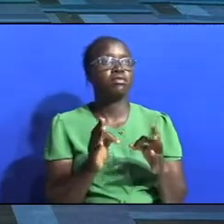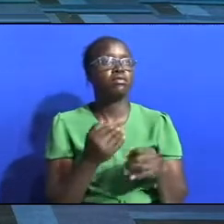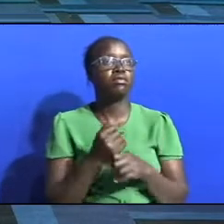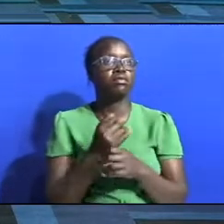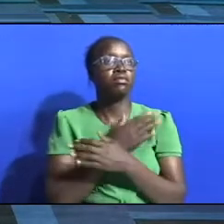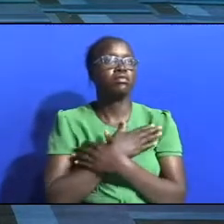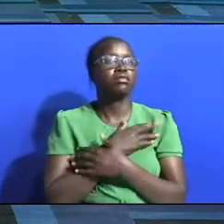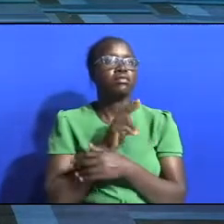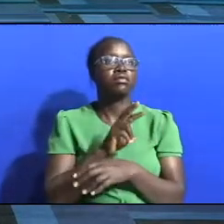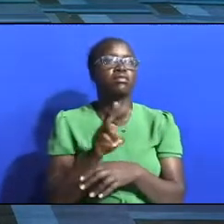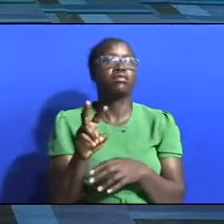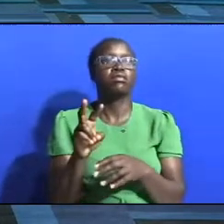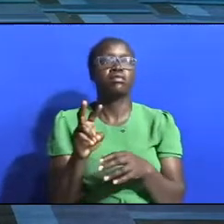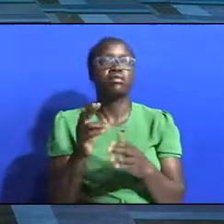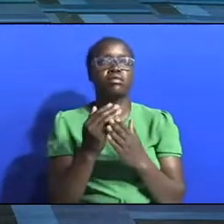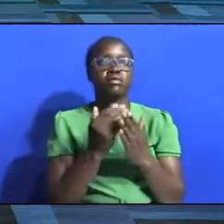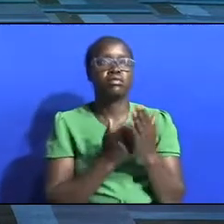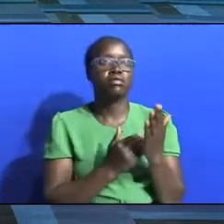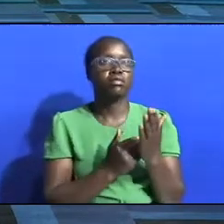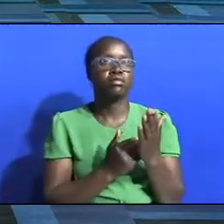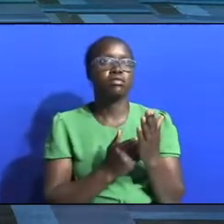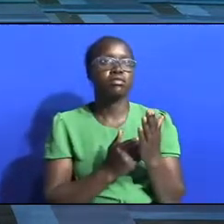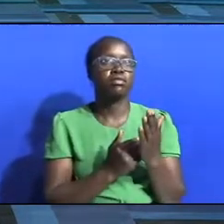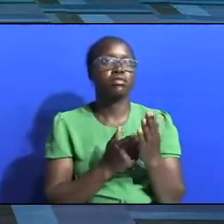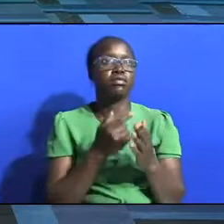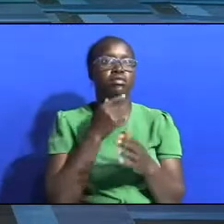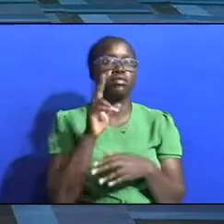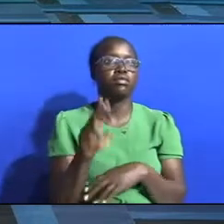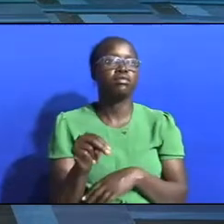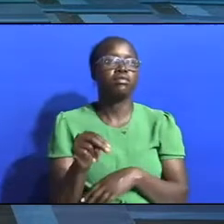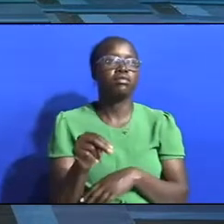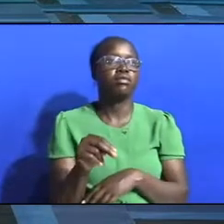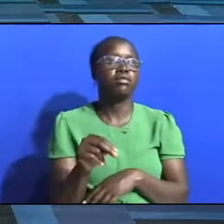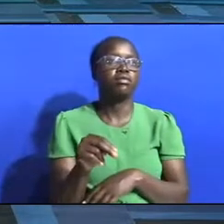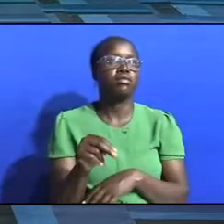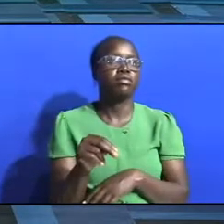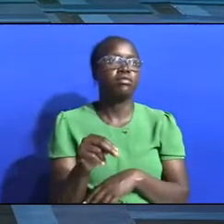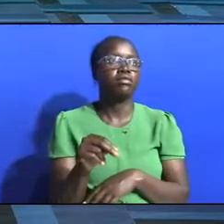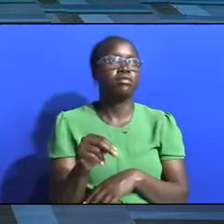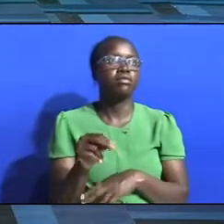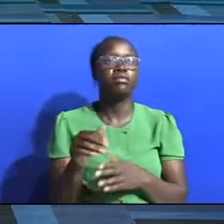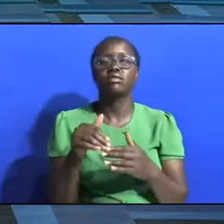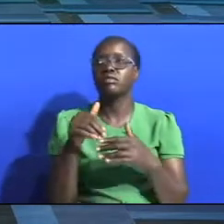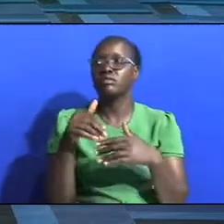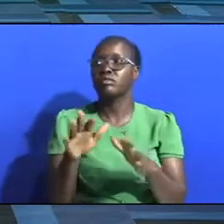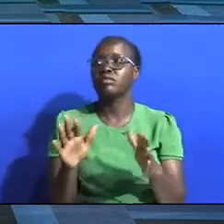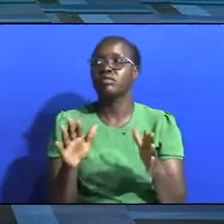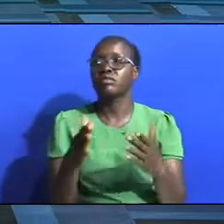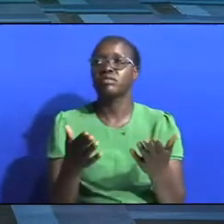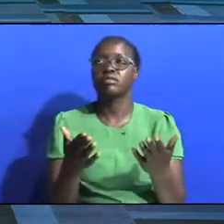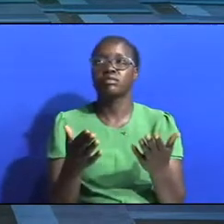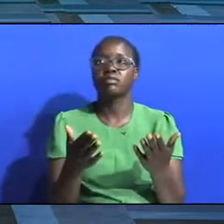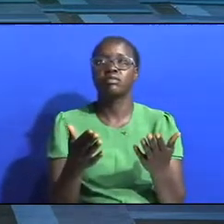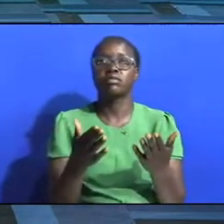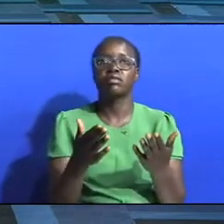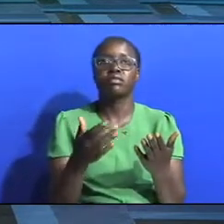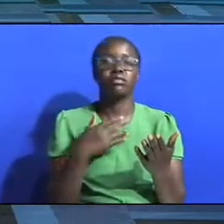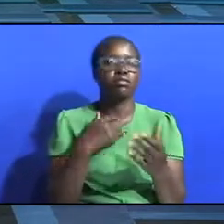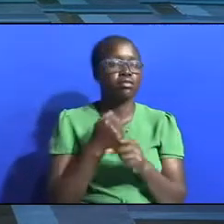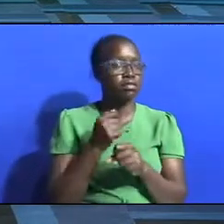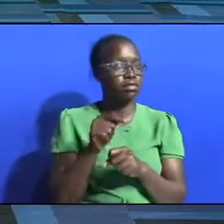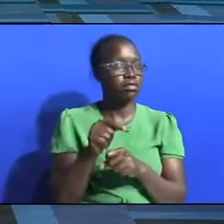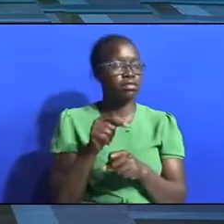and they are watching this program, I'll say no and I'll walk away. Or this is what I'm going to